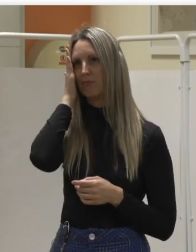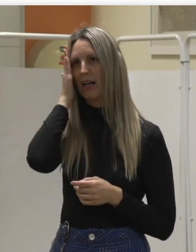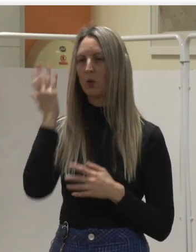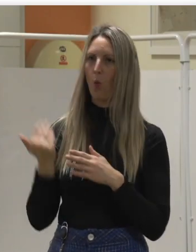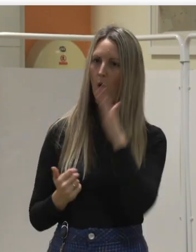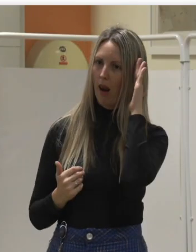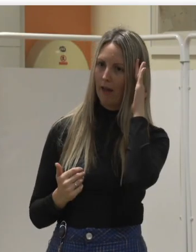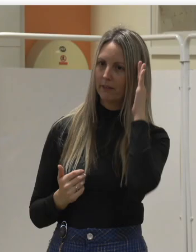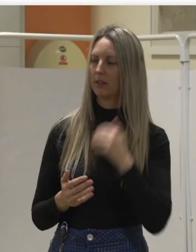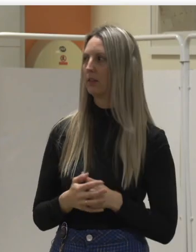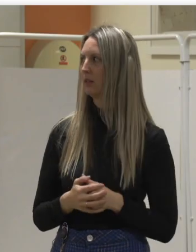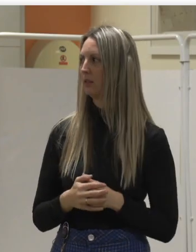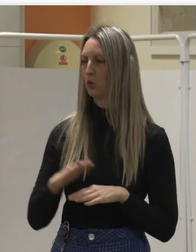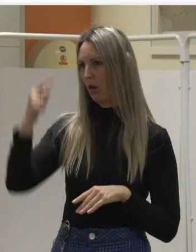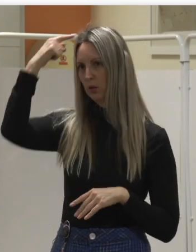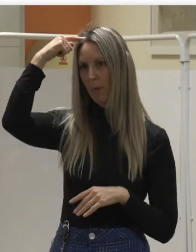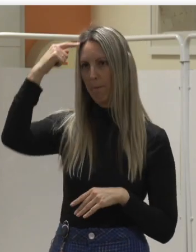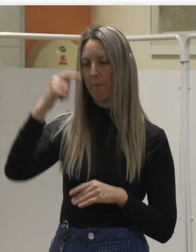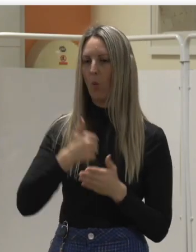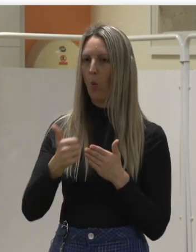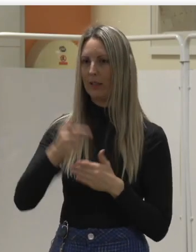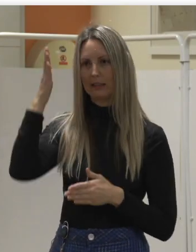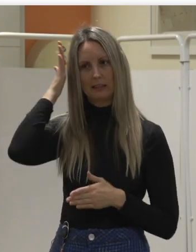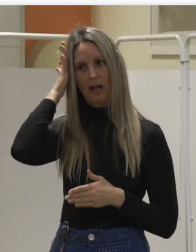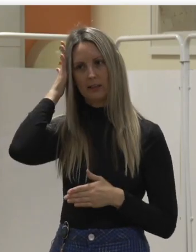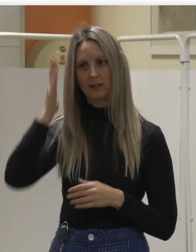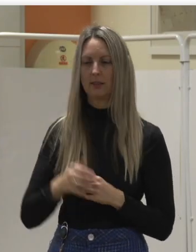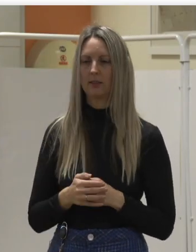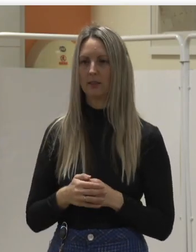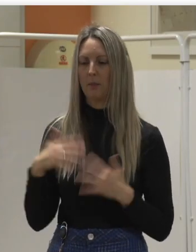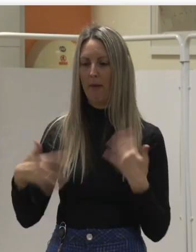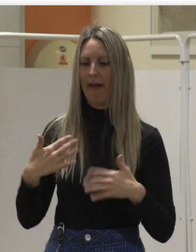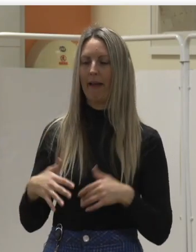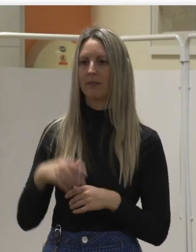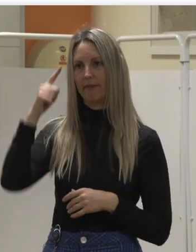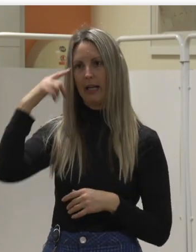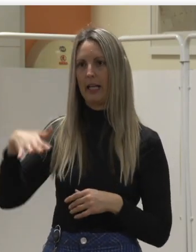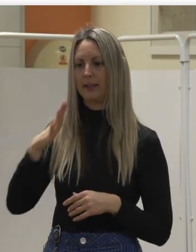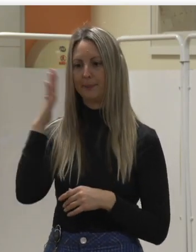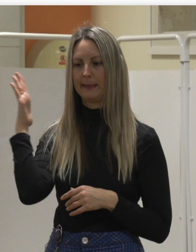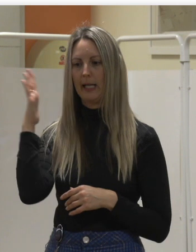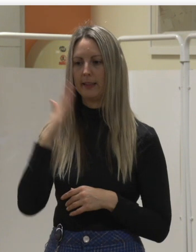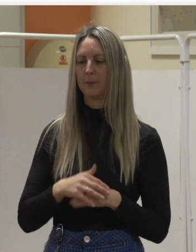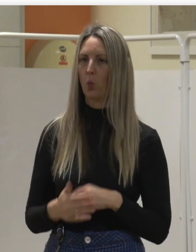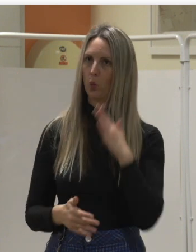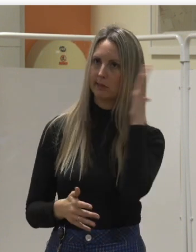left, and not on the top, usually on the sides here. And that's the commonest symptom. And people